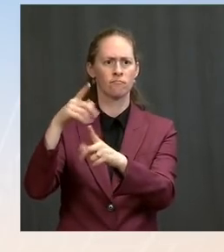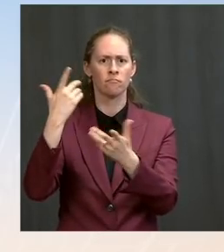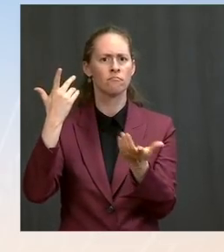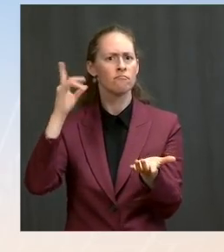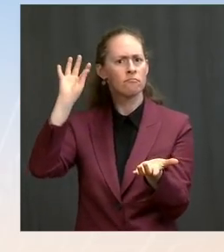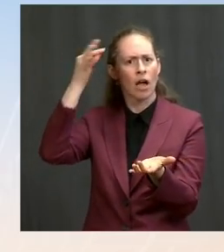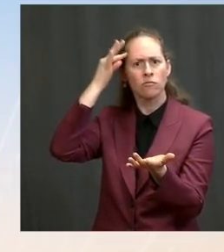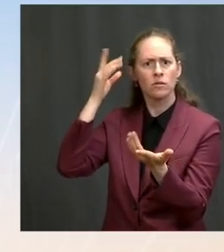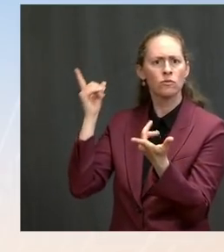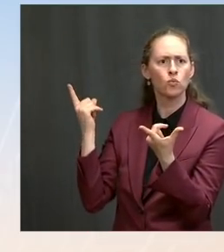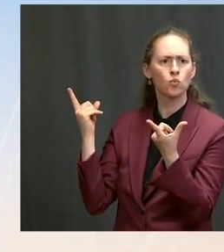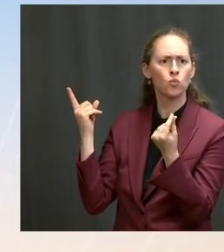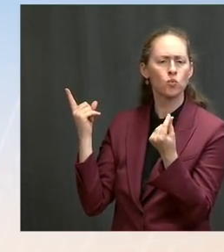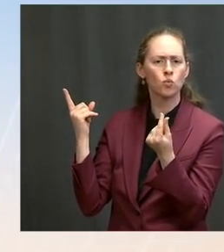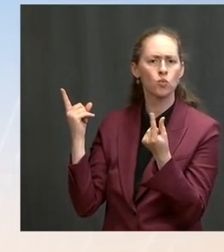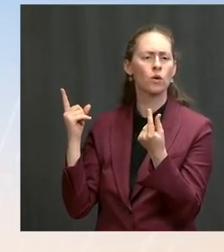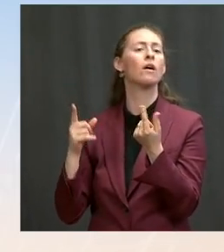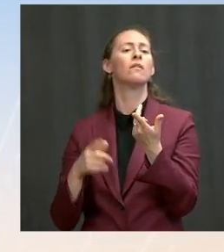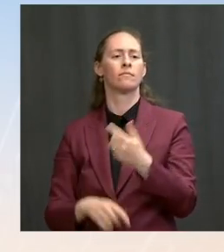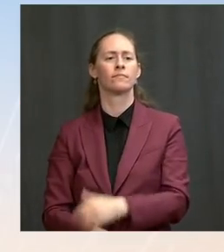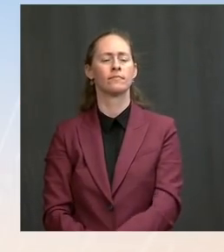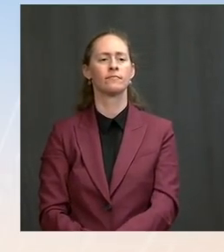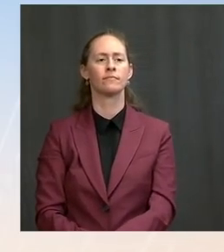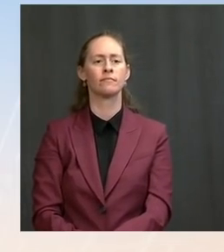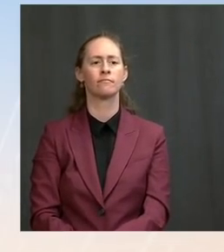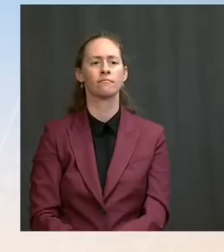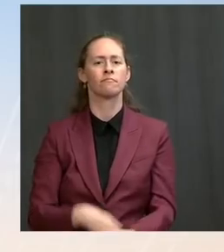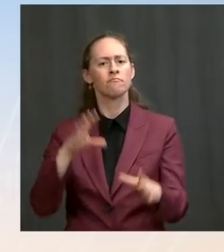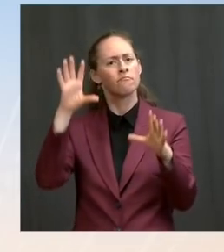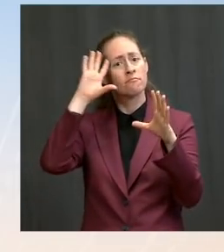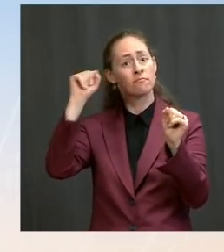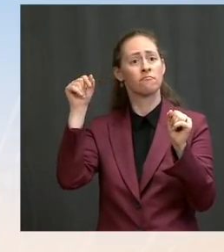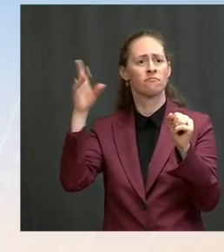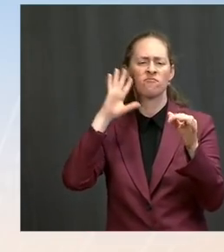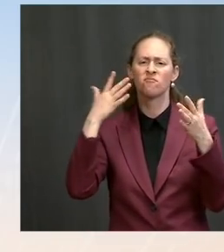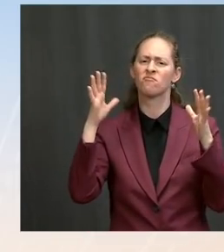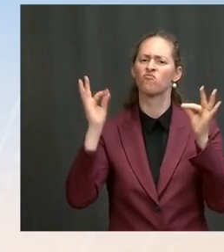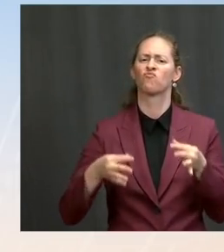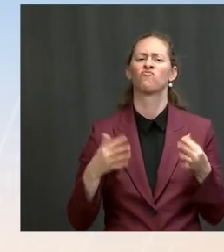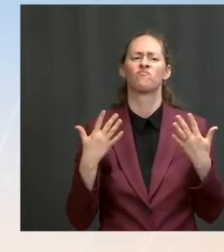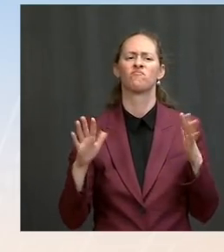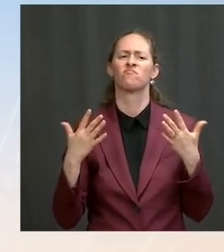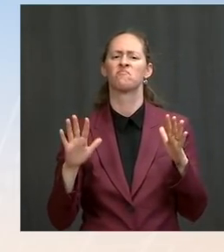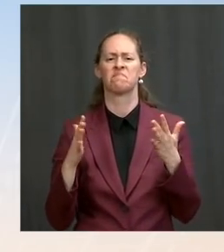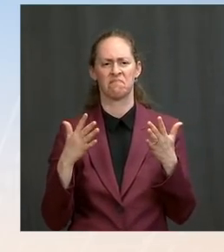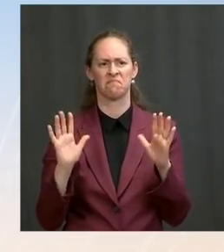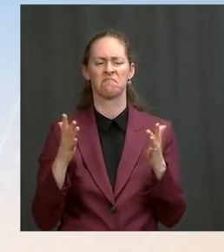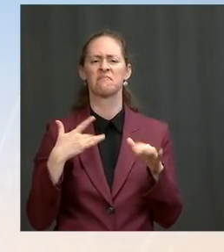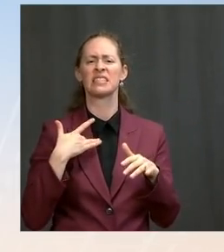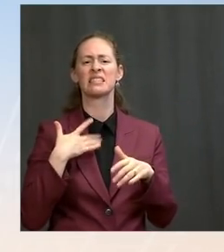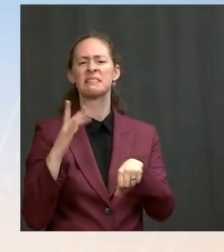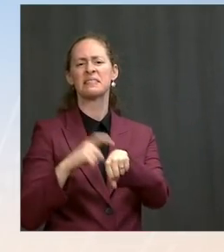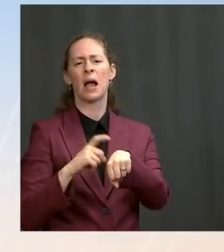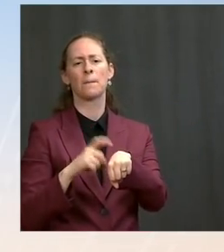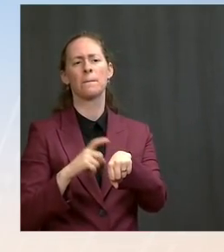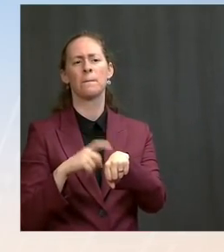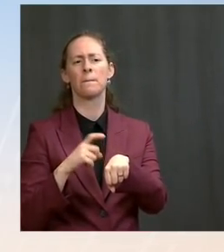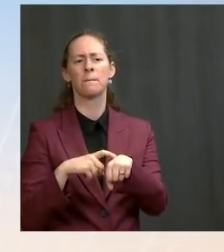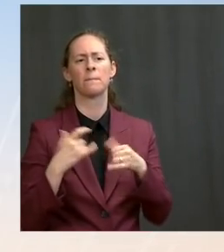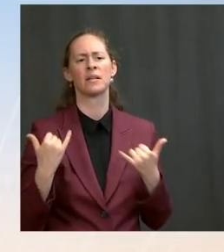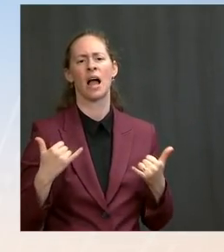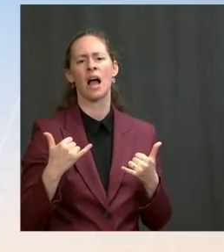you and what I'd reiterate is that the president made a decision because he felt that it was long past time to bring our troops